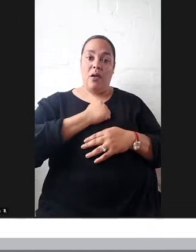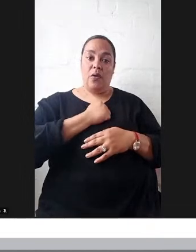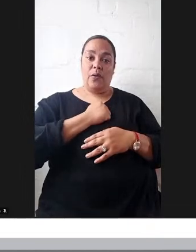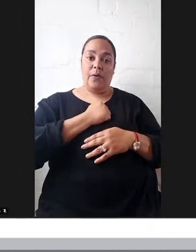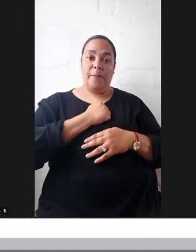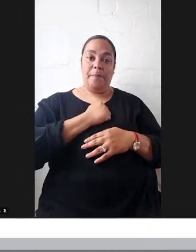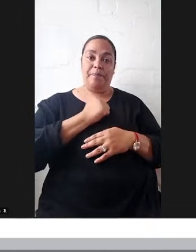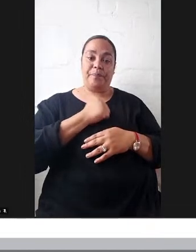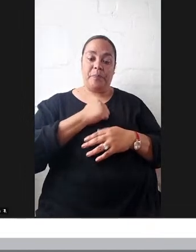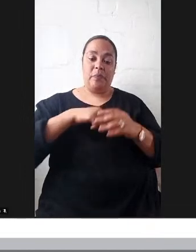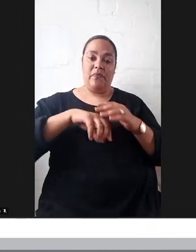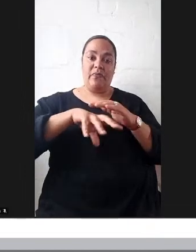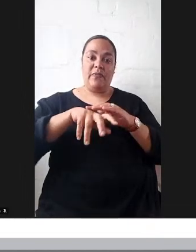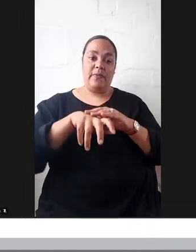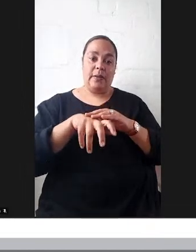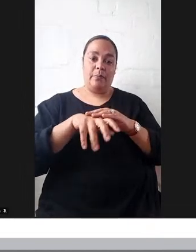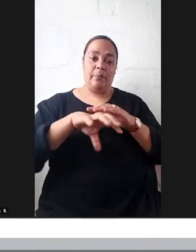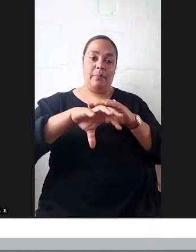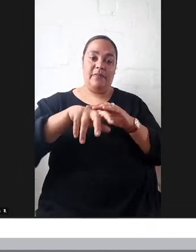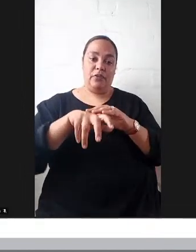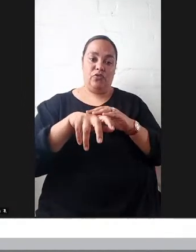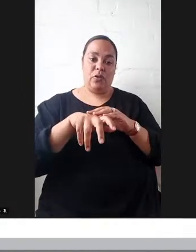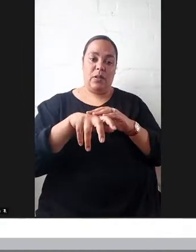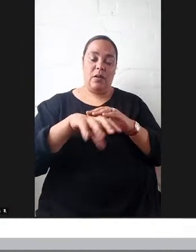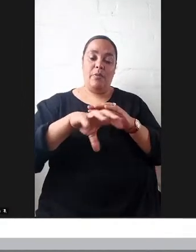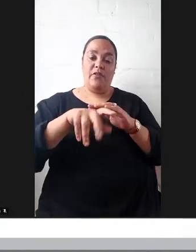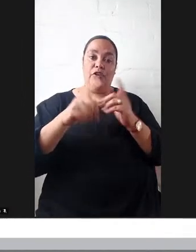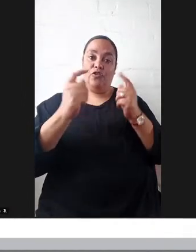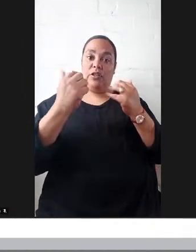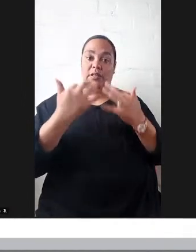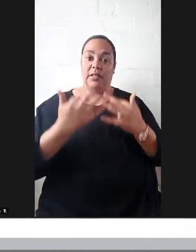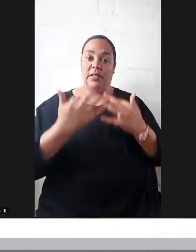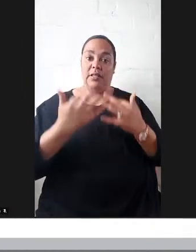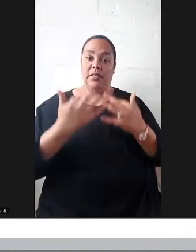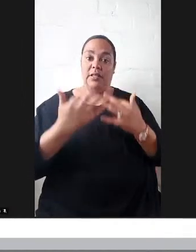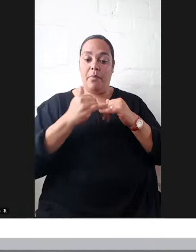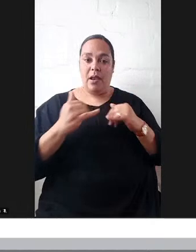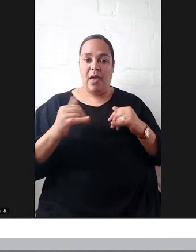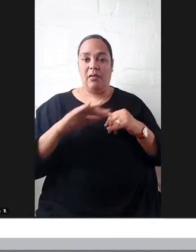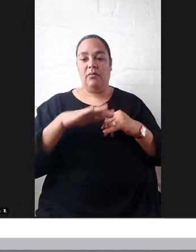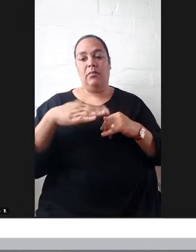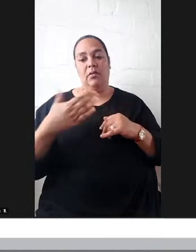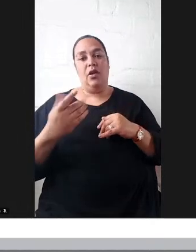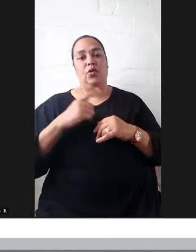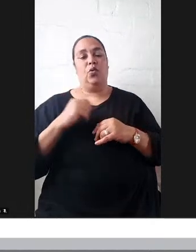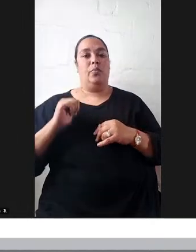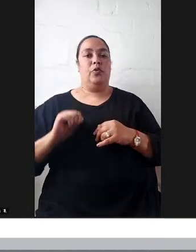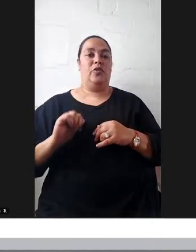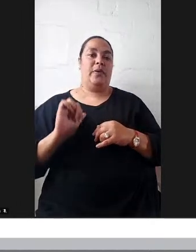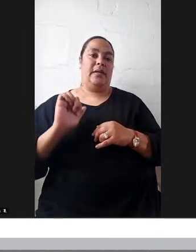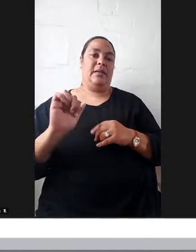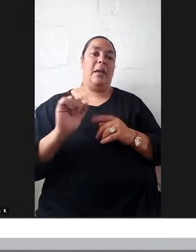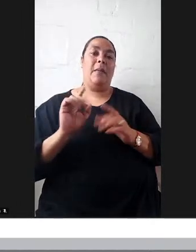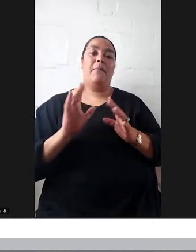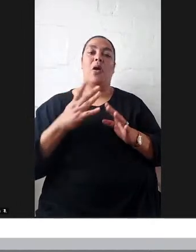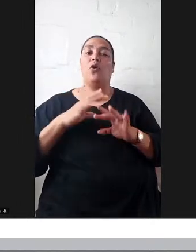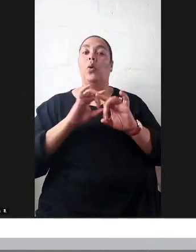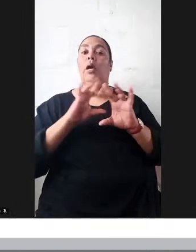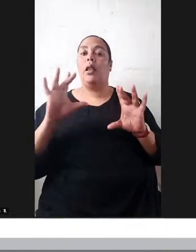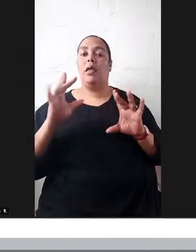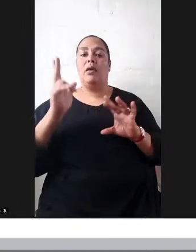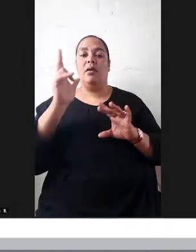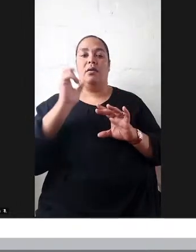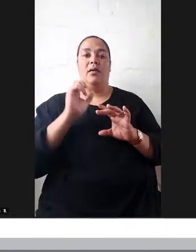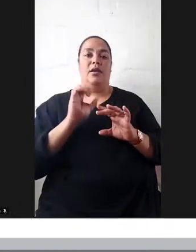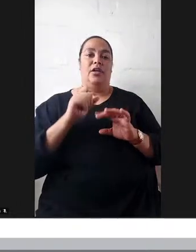provincial provincial treasury timelines versus that of the municipality. I just wanted to make that share, because I think